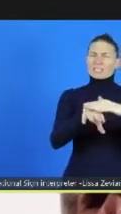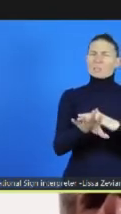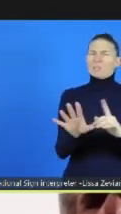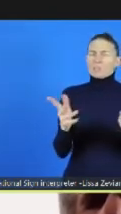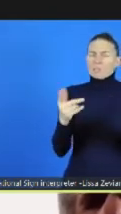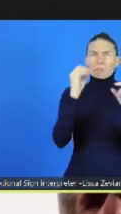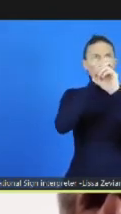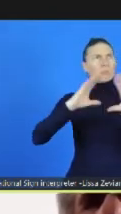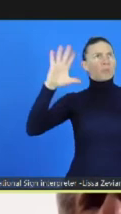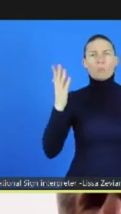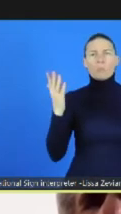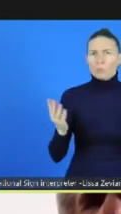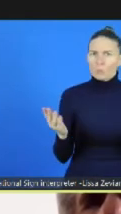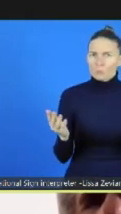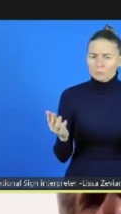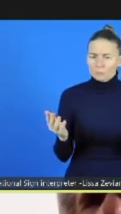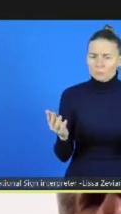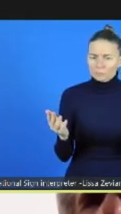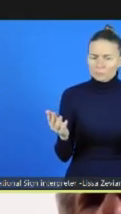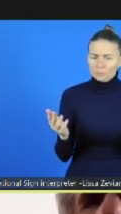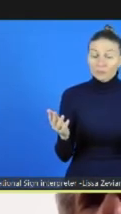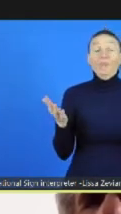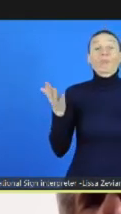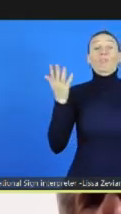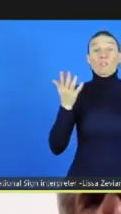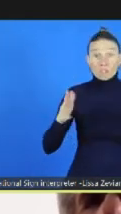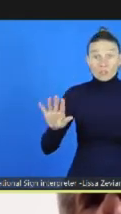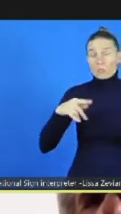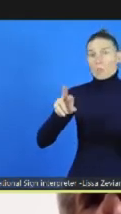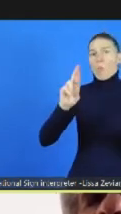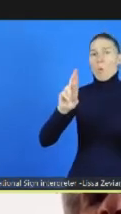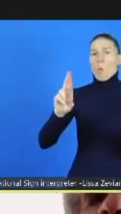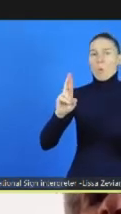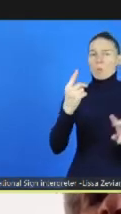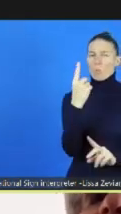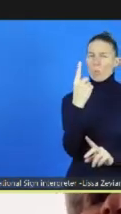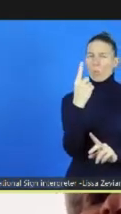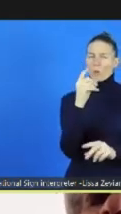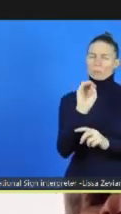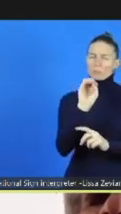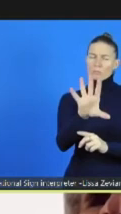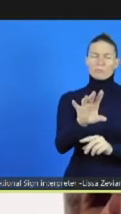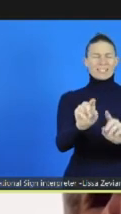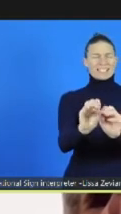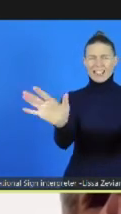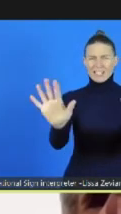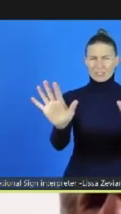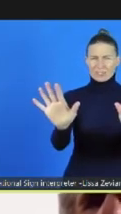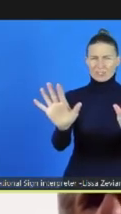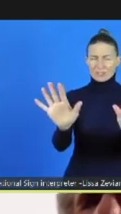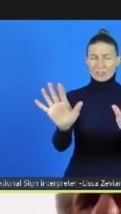And what I'm hoping to do is leave you with a very clear message that technology